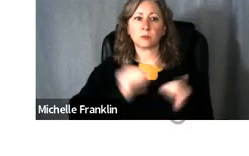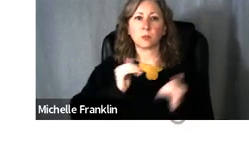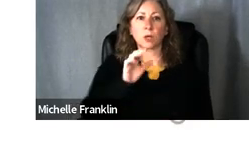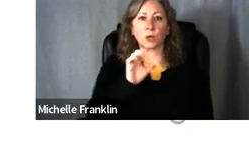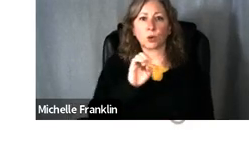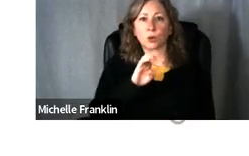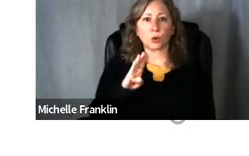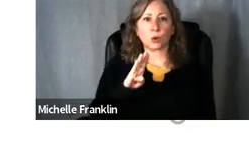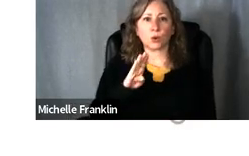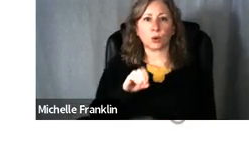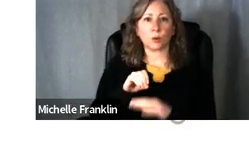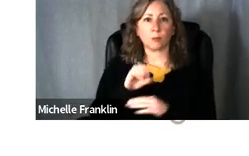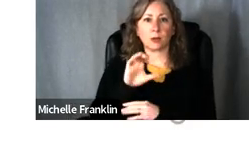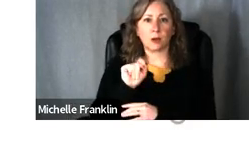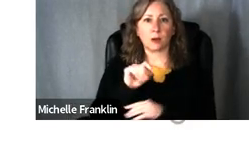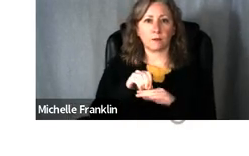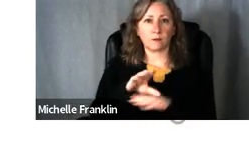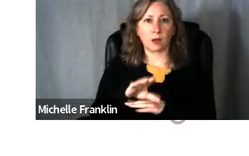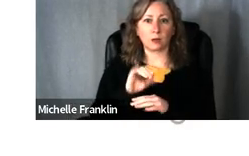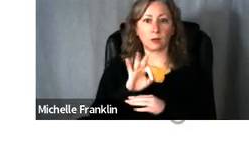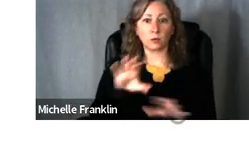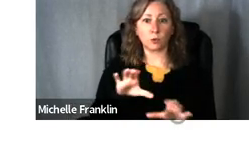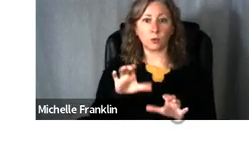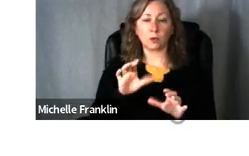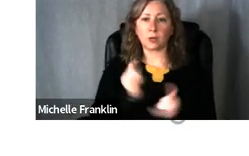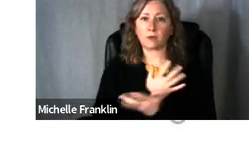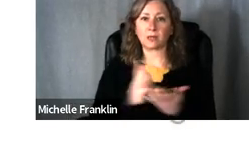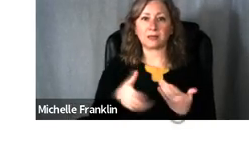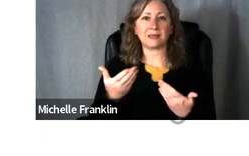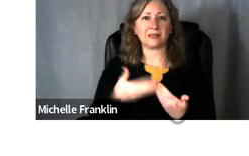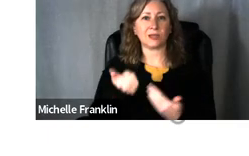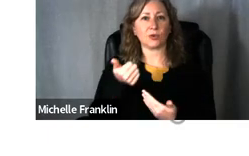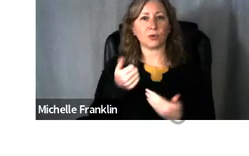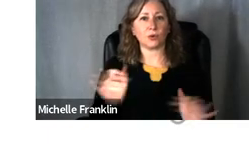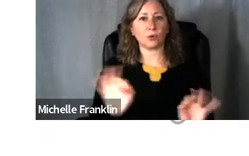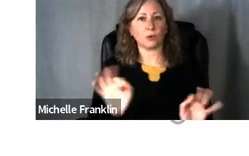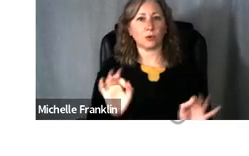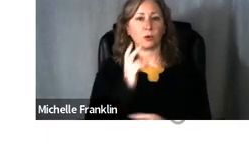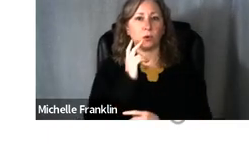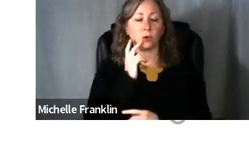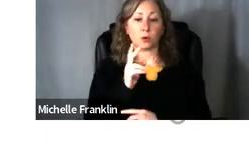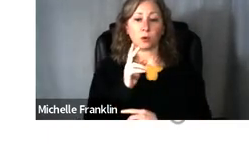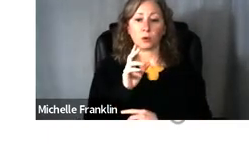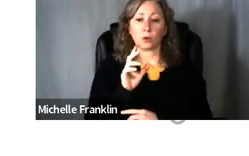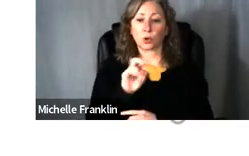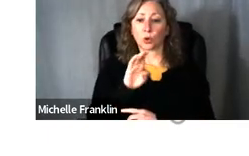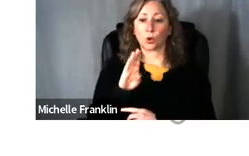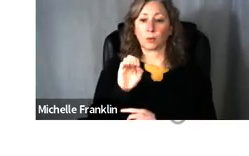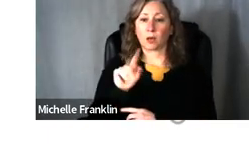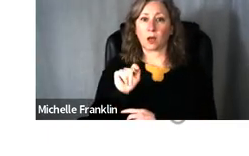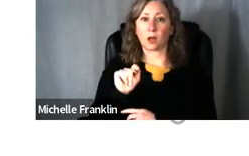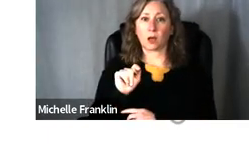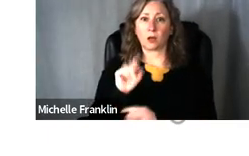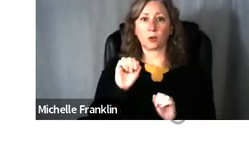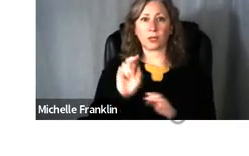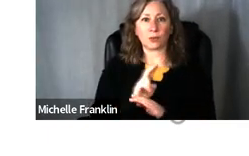So when you do that, you know, it makes everything easier. The curb effect is, you know, you see this cuts in the street curbs, you know, you can use